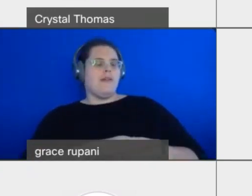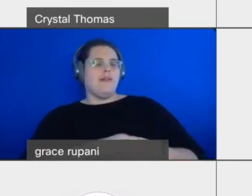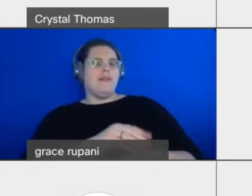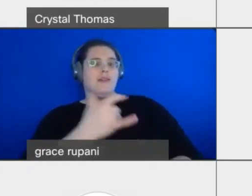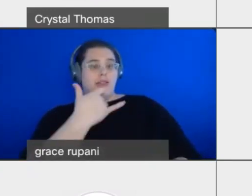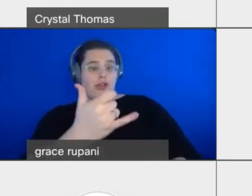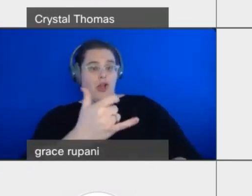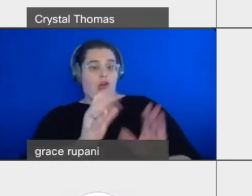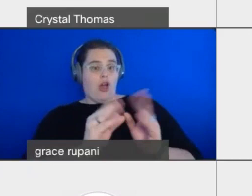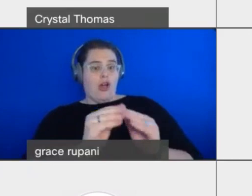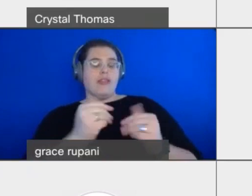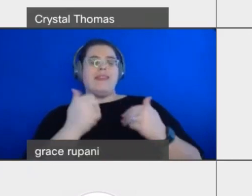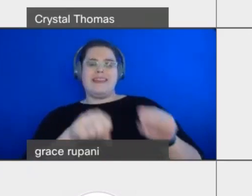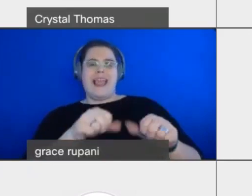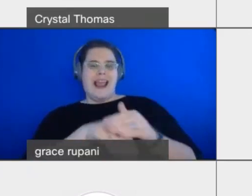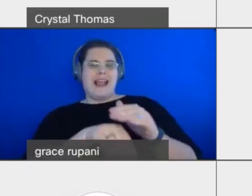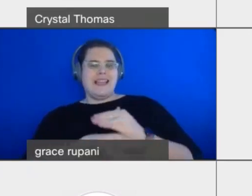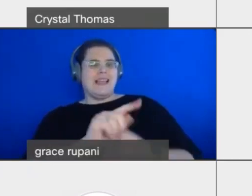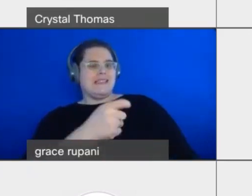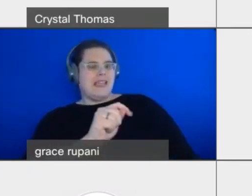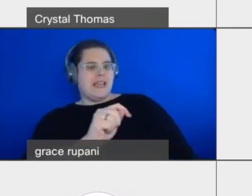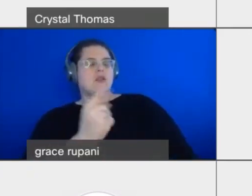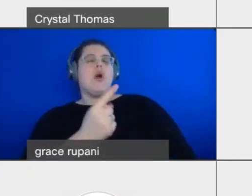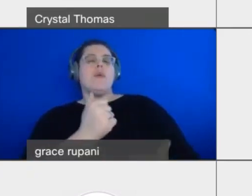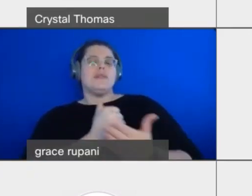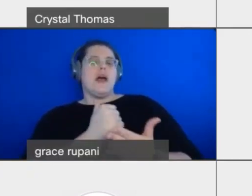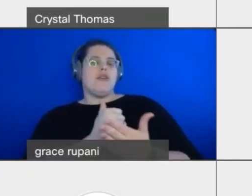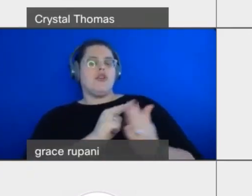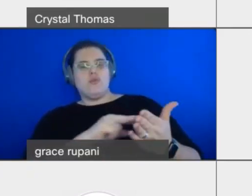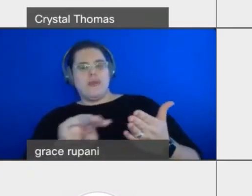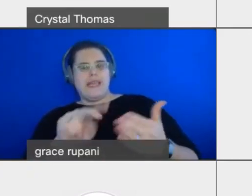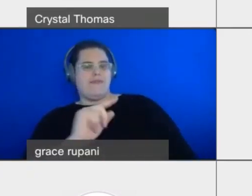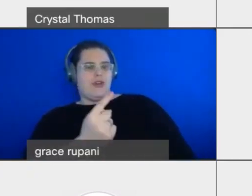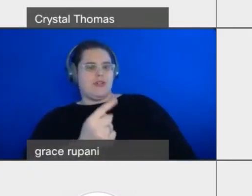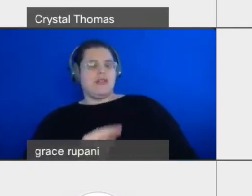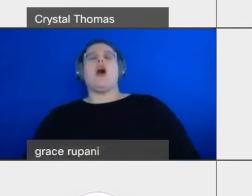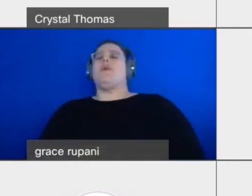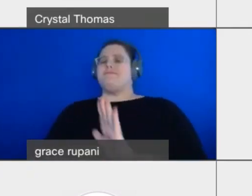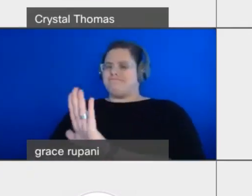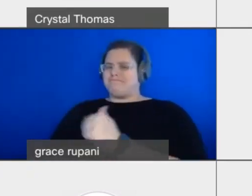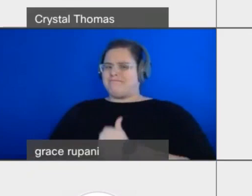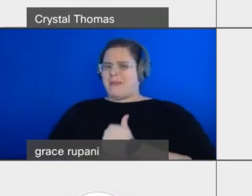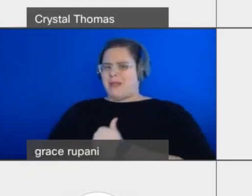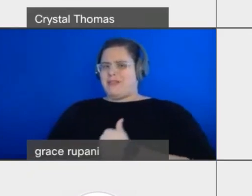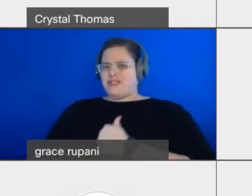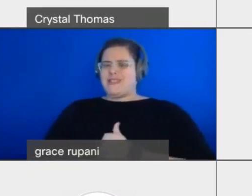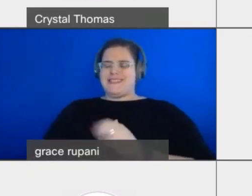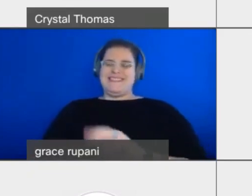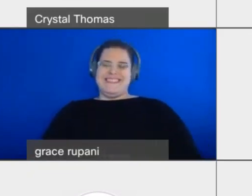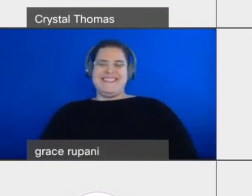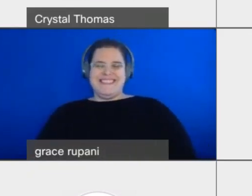call has access to the text, so it's always helpful to read the question first. My apologies. I'm not as seasoned as you.